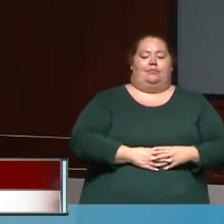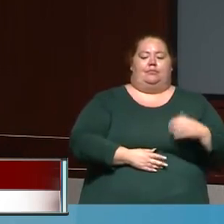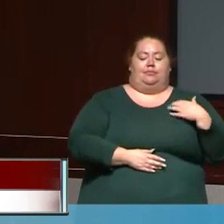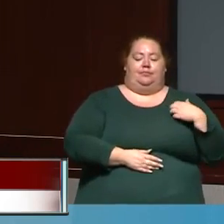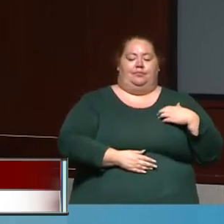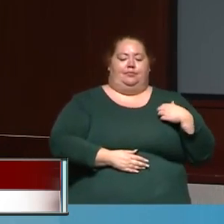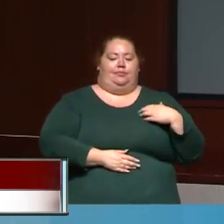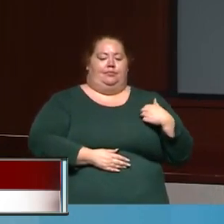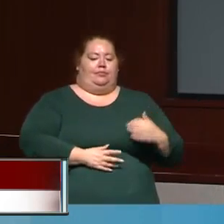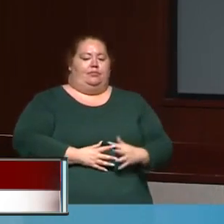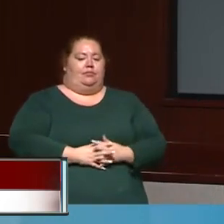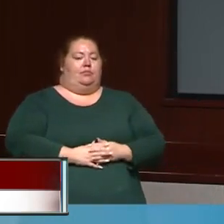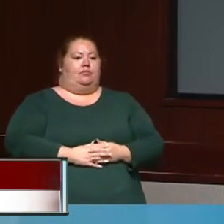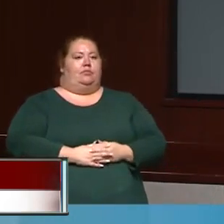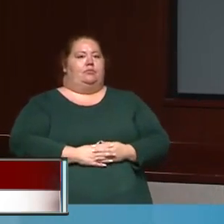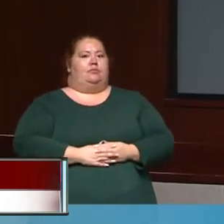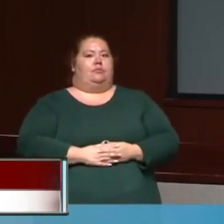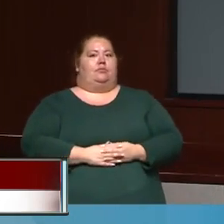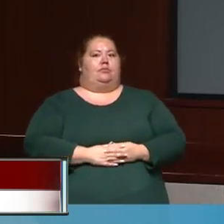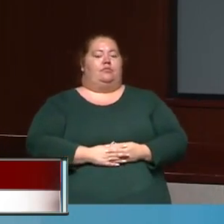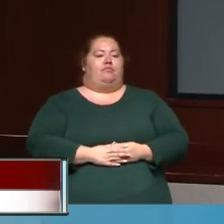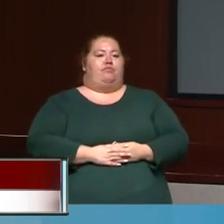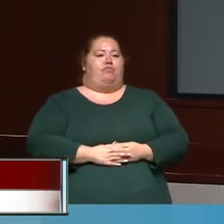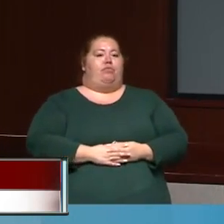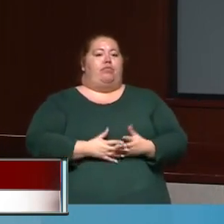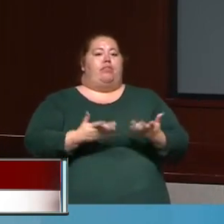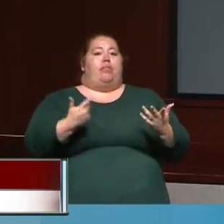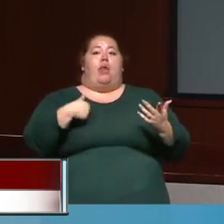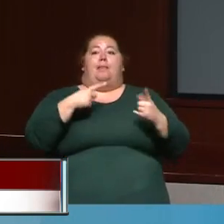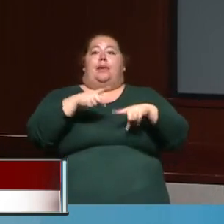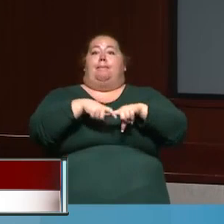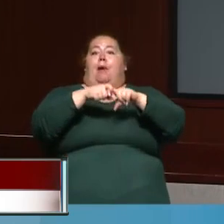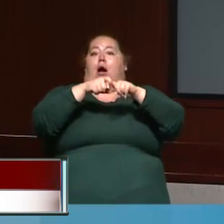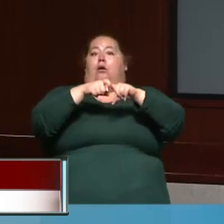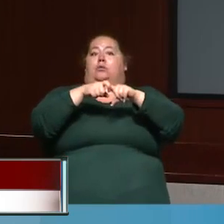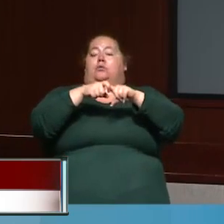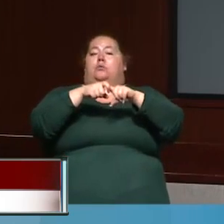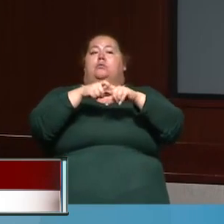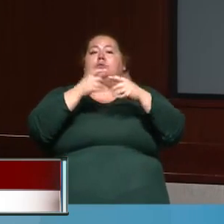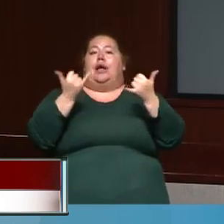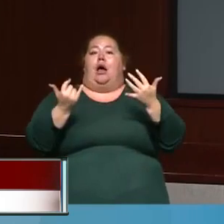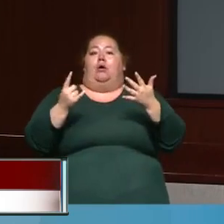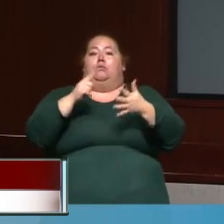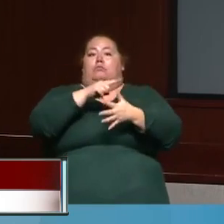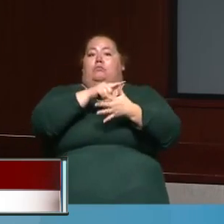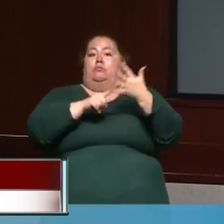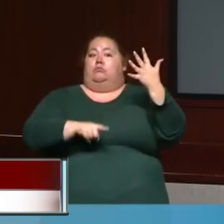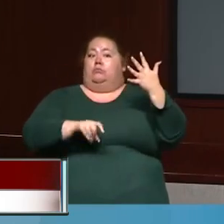Okay, I'm going to pause for any last follow-up questions.